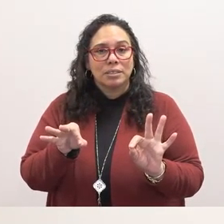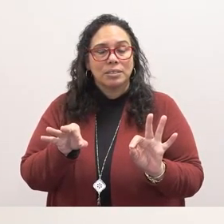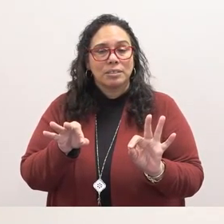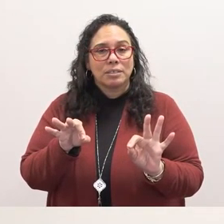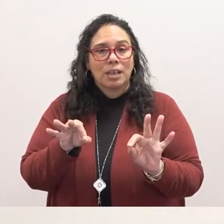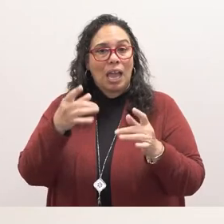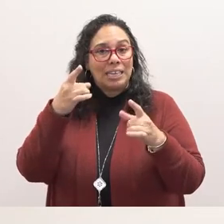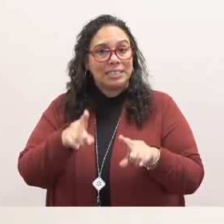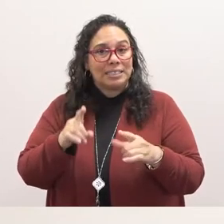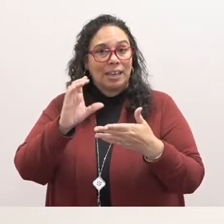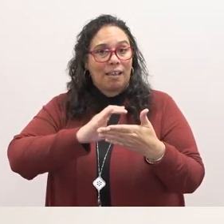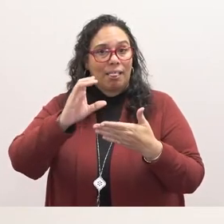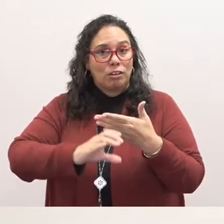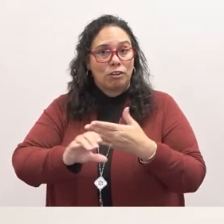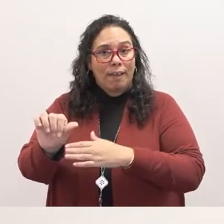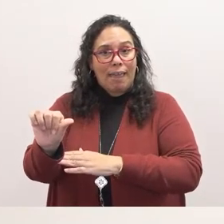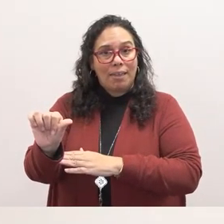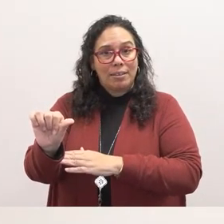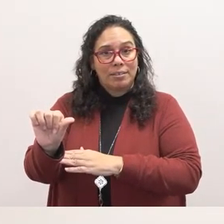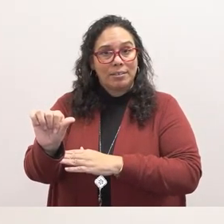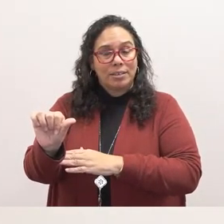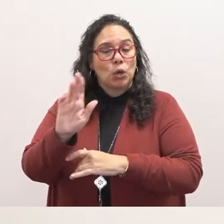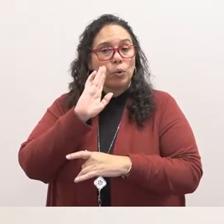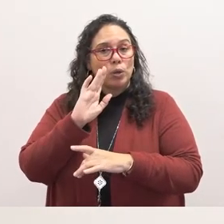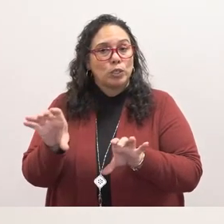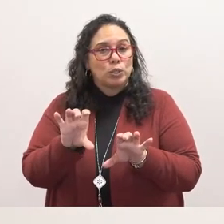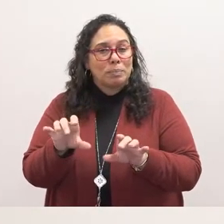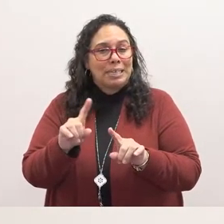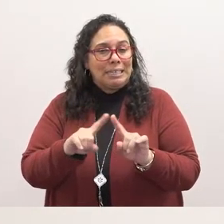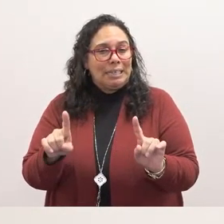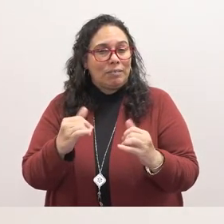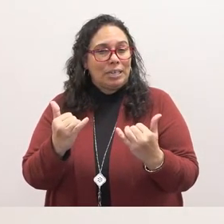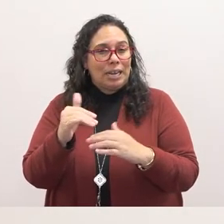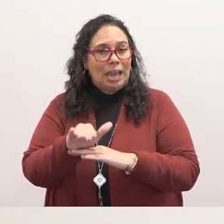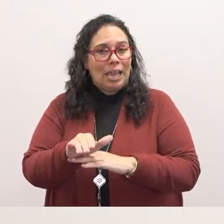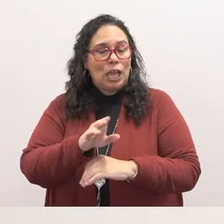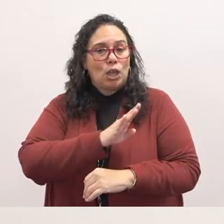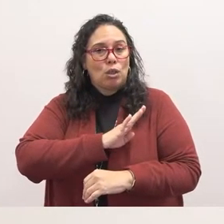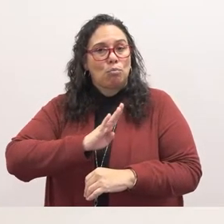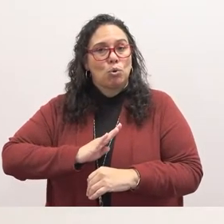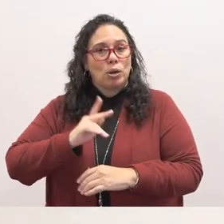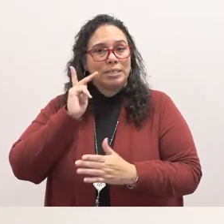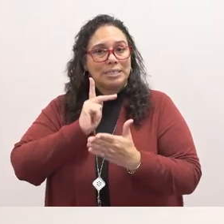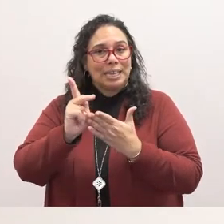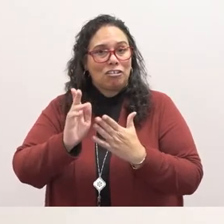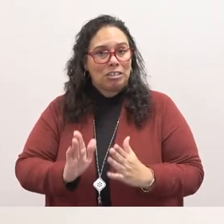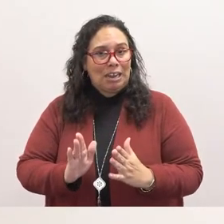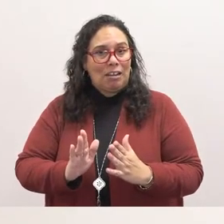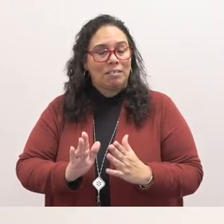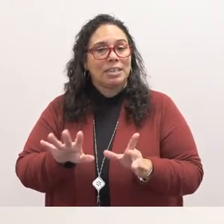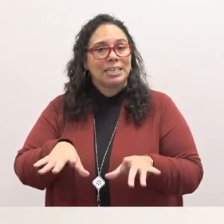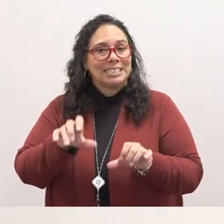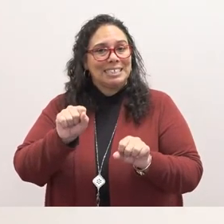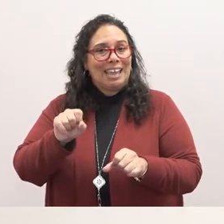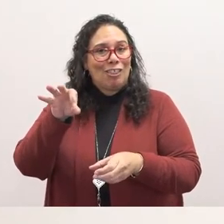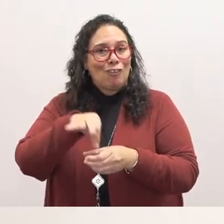A? We're going to do something different tonight. We're going to have our board secretary take this